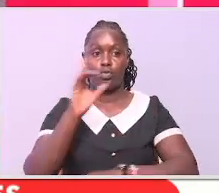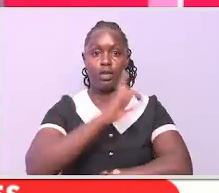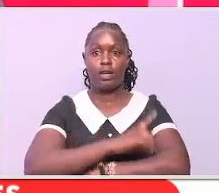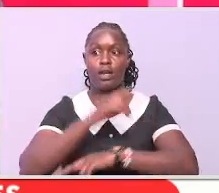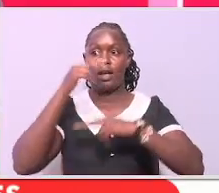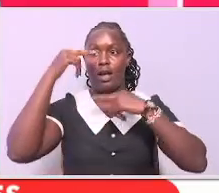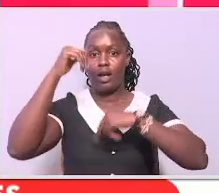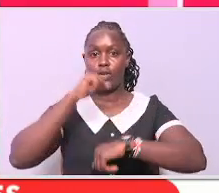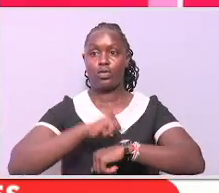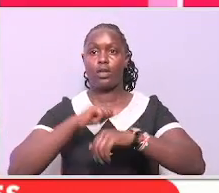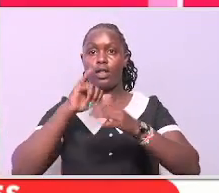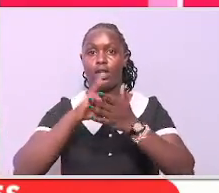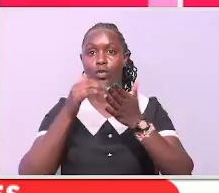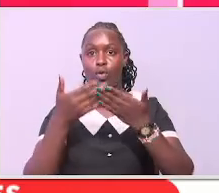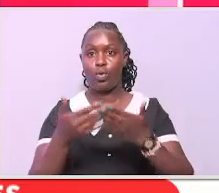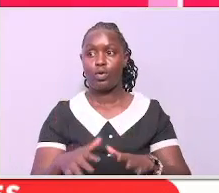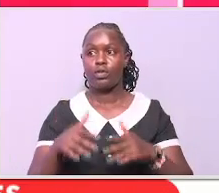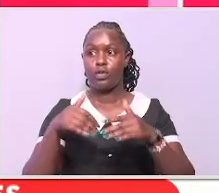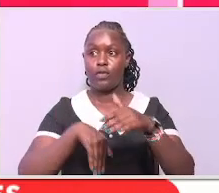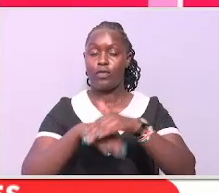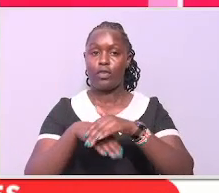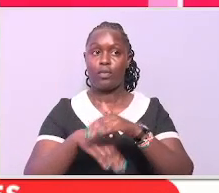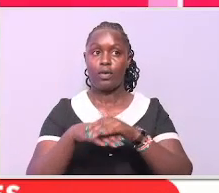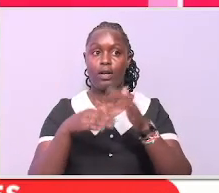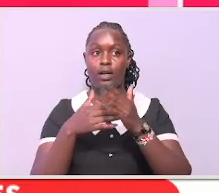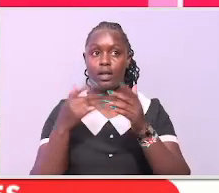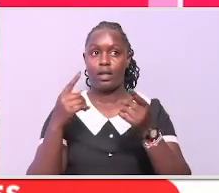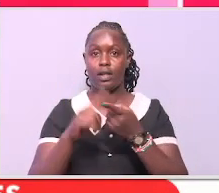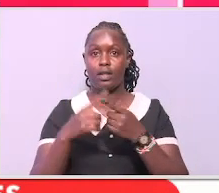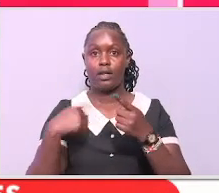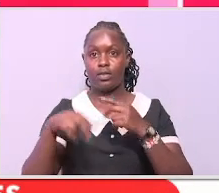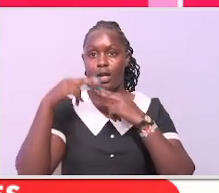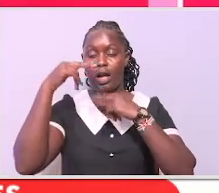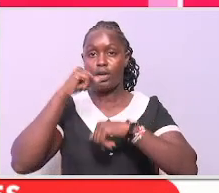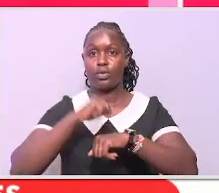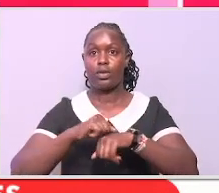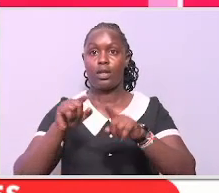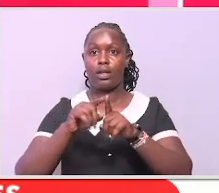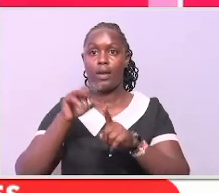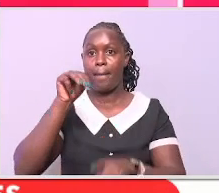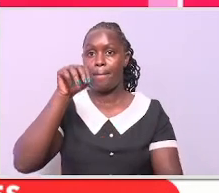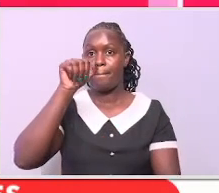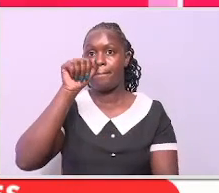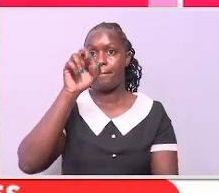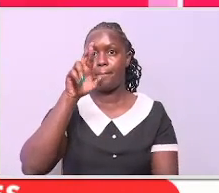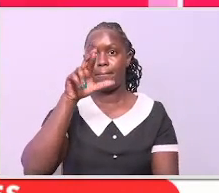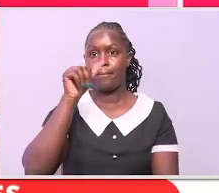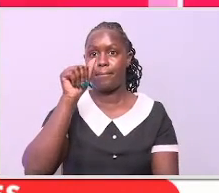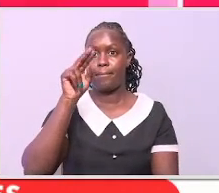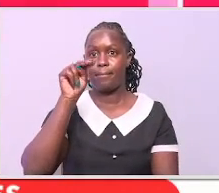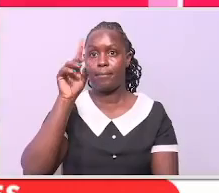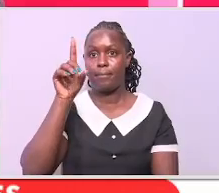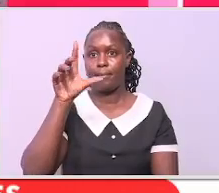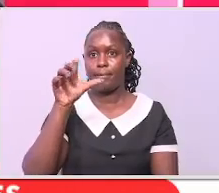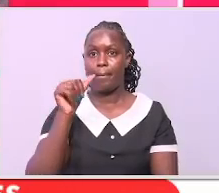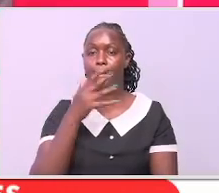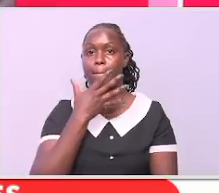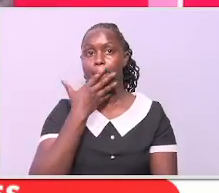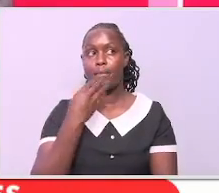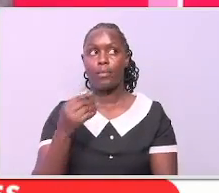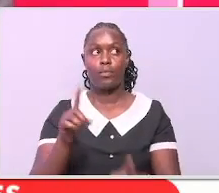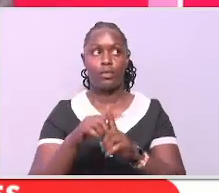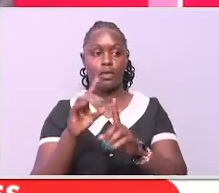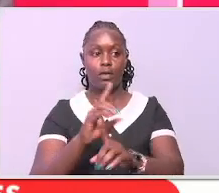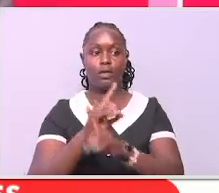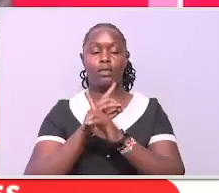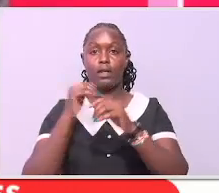football final against Agoro Sare Secondary School at the Maranda High School. The intense boys' final saw the defending champions Kisumu Day